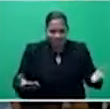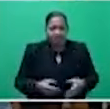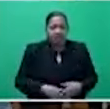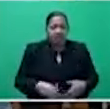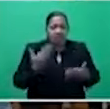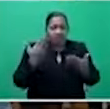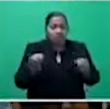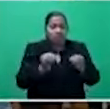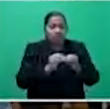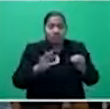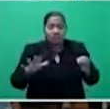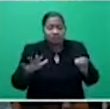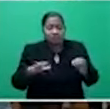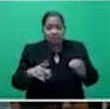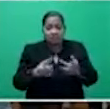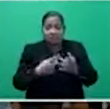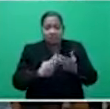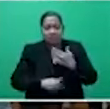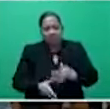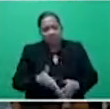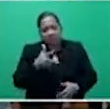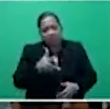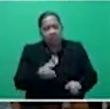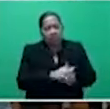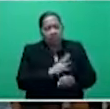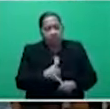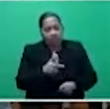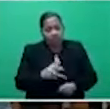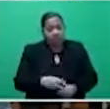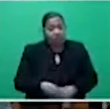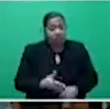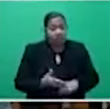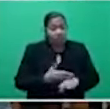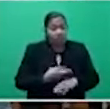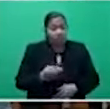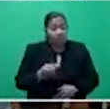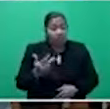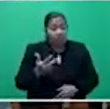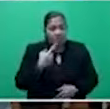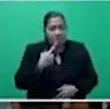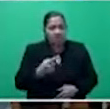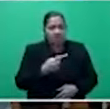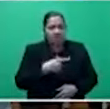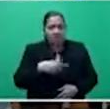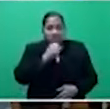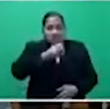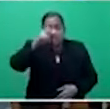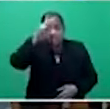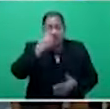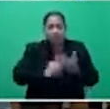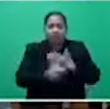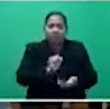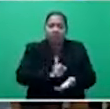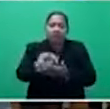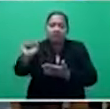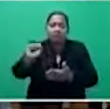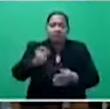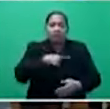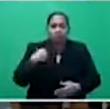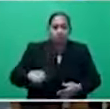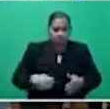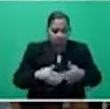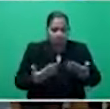know that. Then 2018, before 2018, they said Kandavu is being sold to China. Now before this